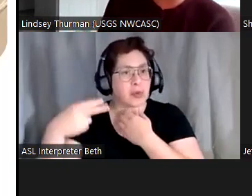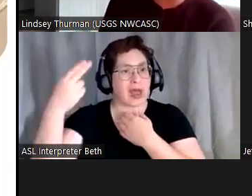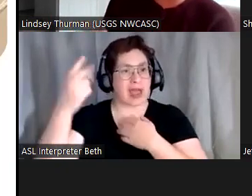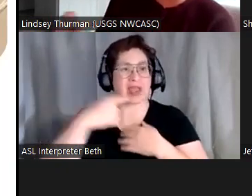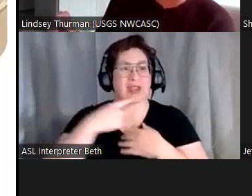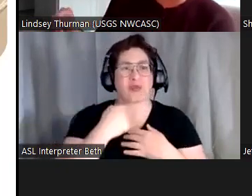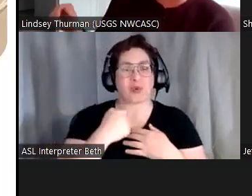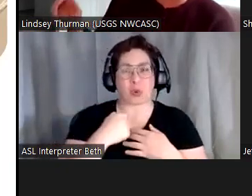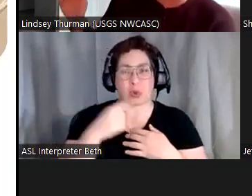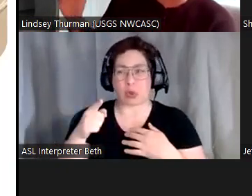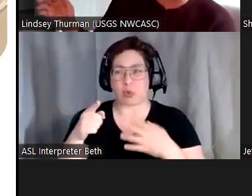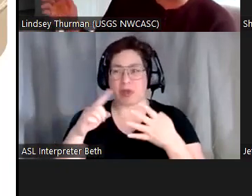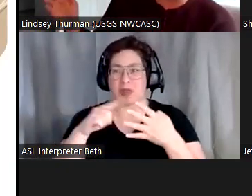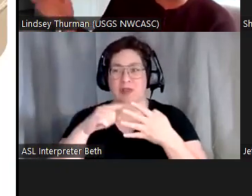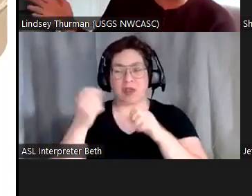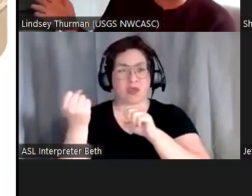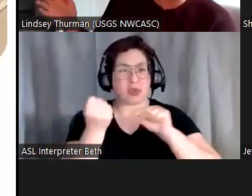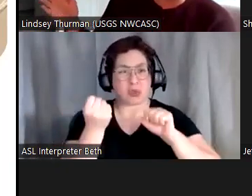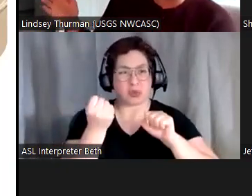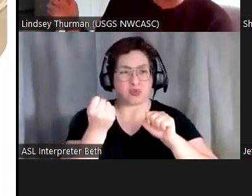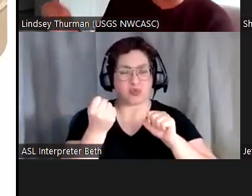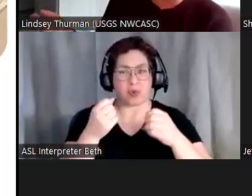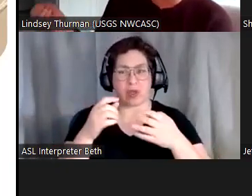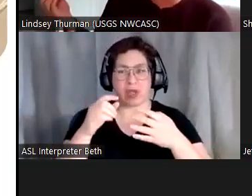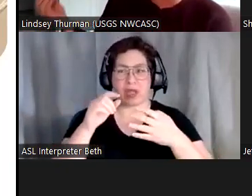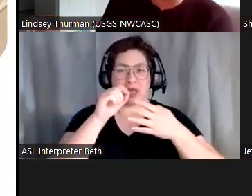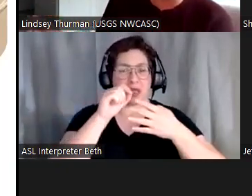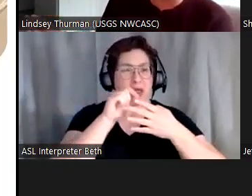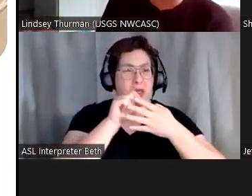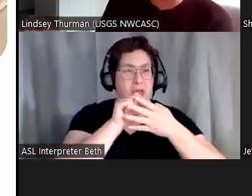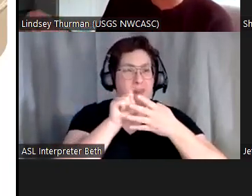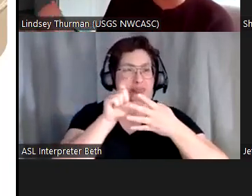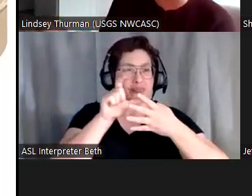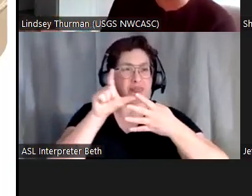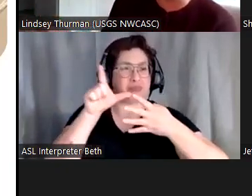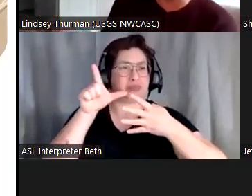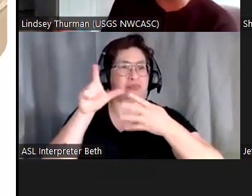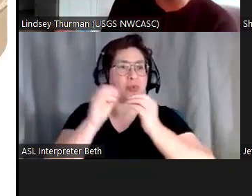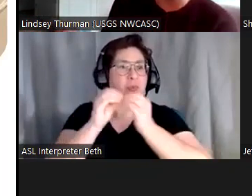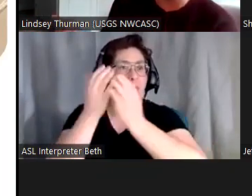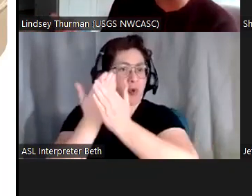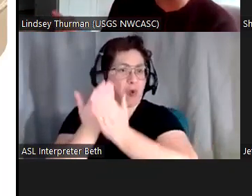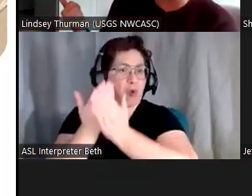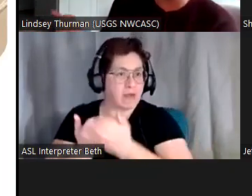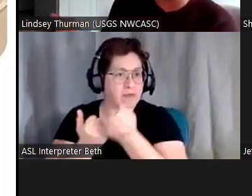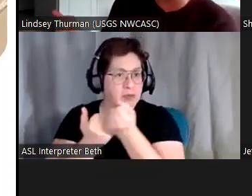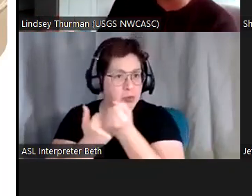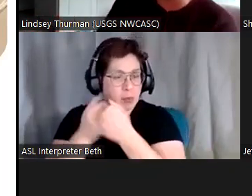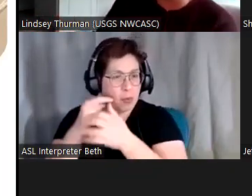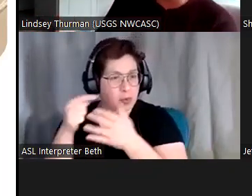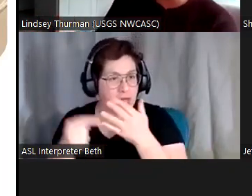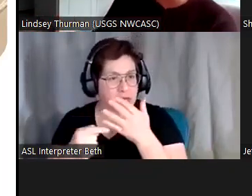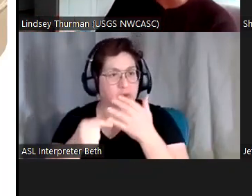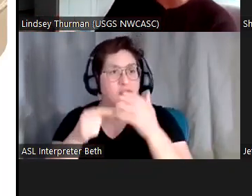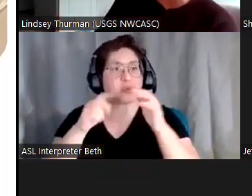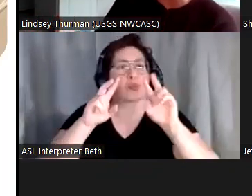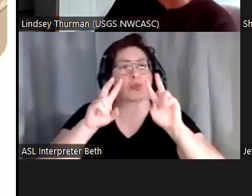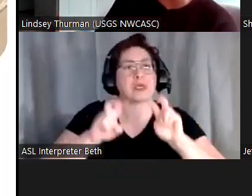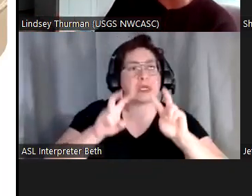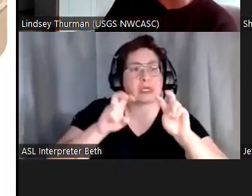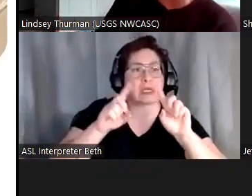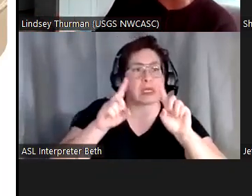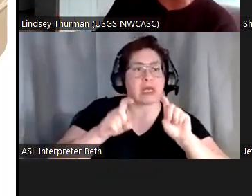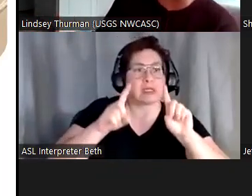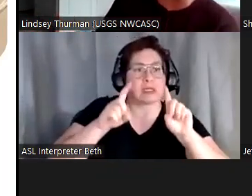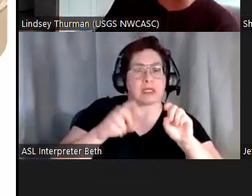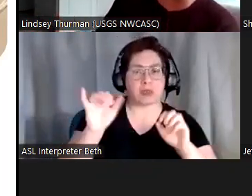indicates the strength of evidence. So longer spokes indicate greater evidence in support of that attribute's assessment. We also